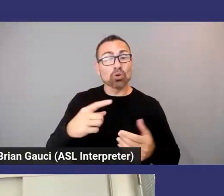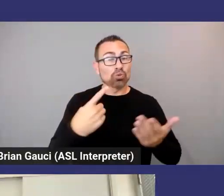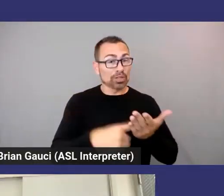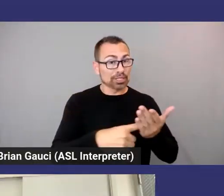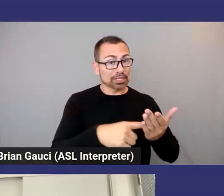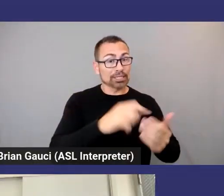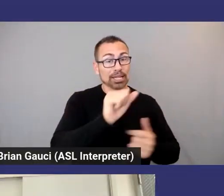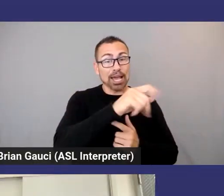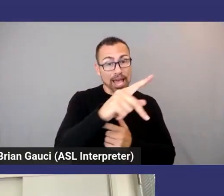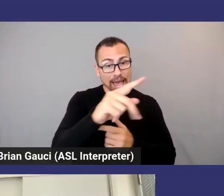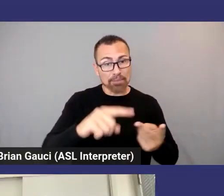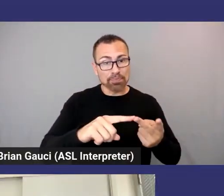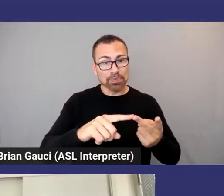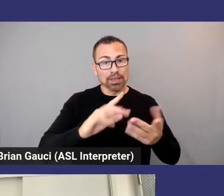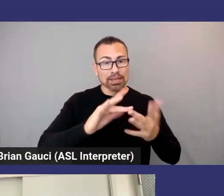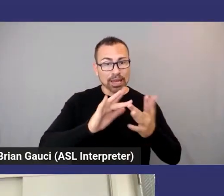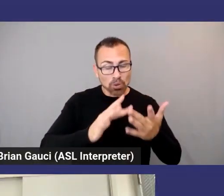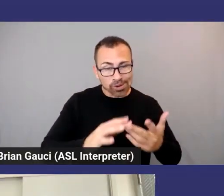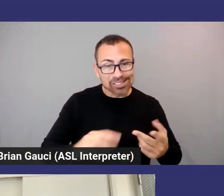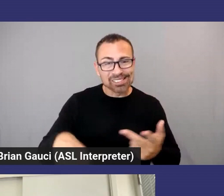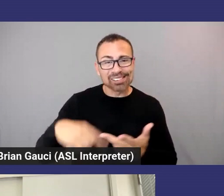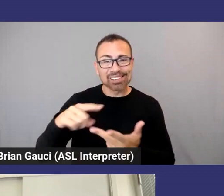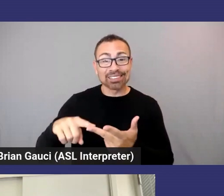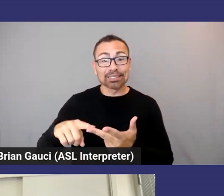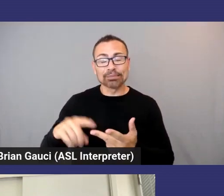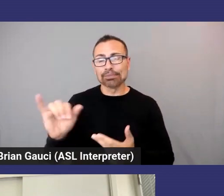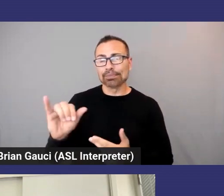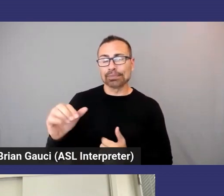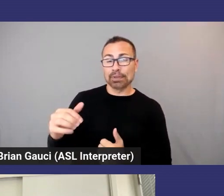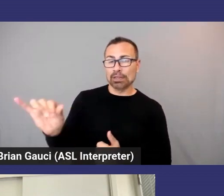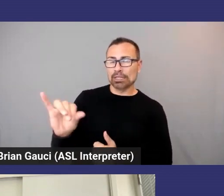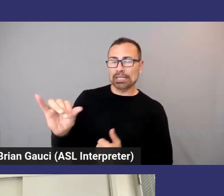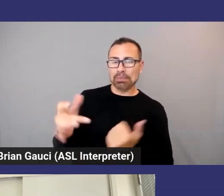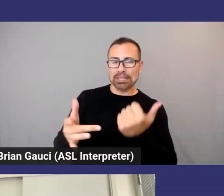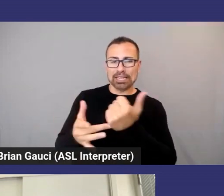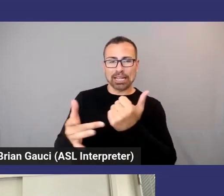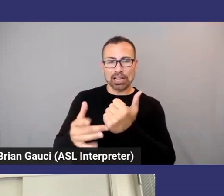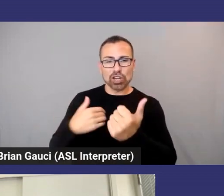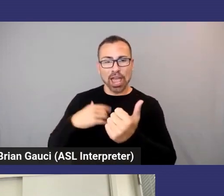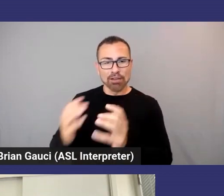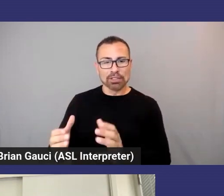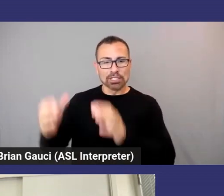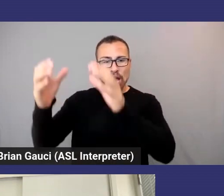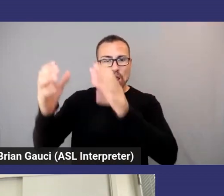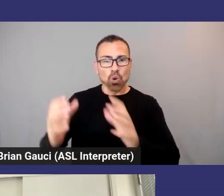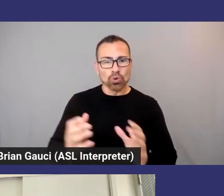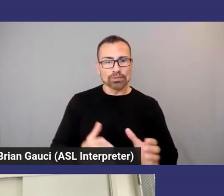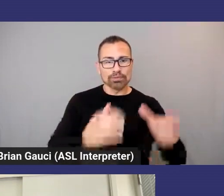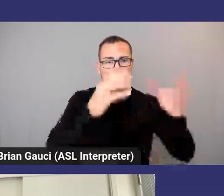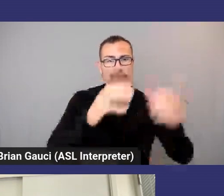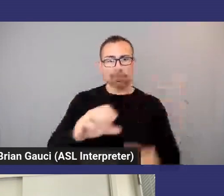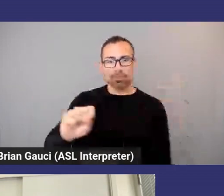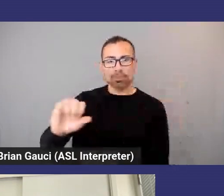portion. The same way that technologies kind of have silos like that,